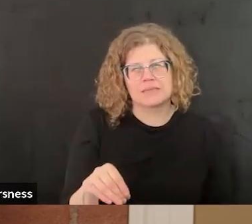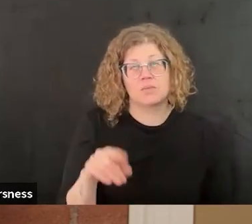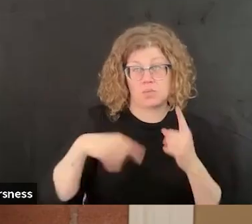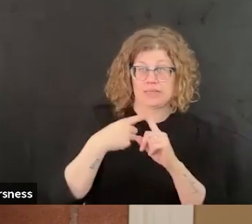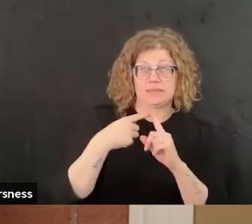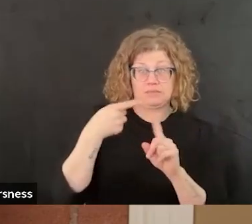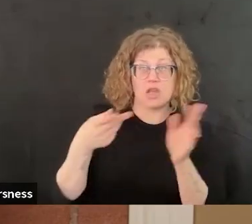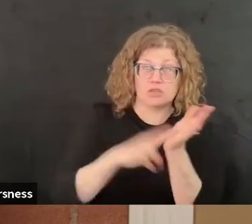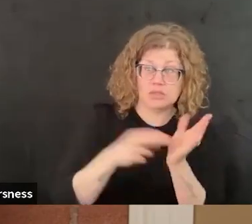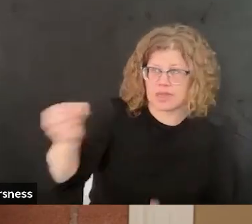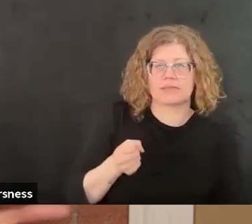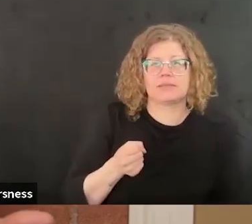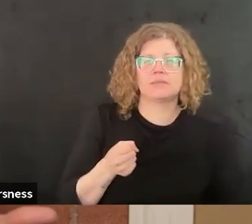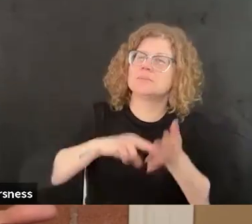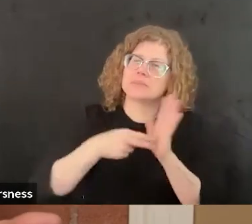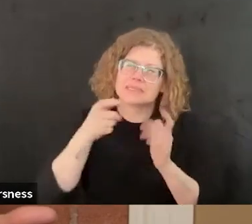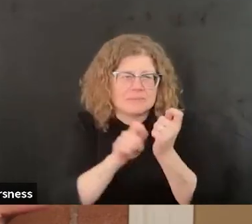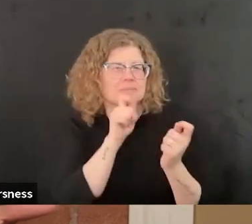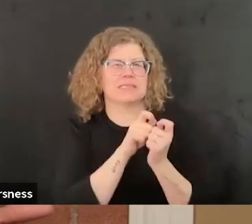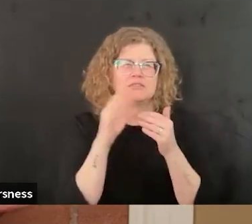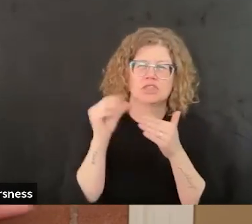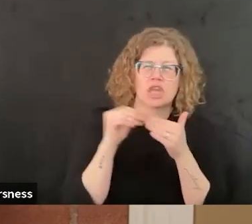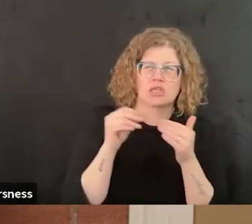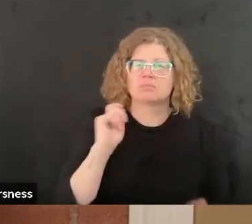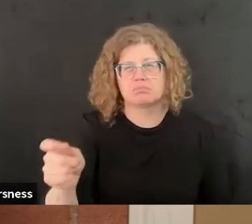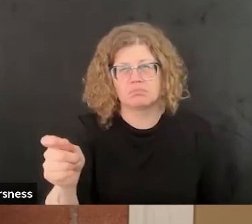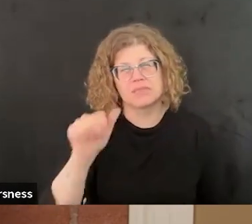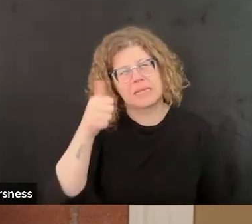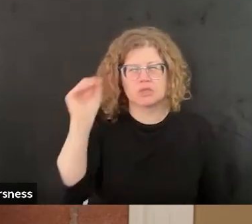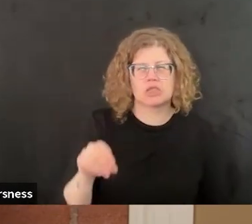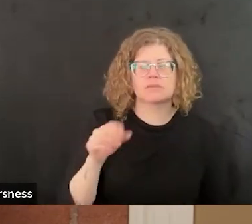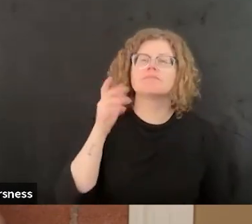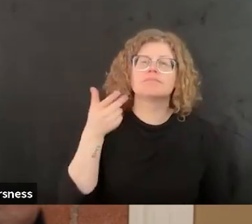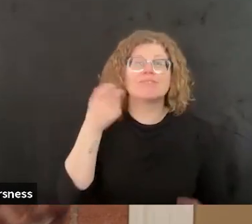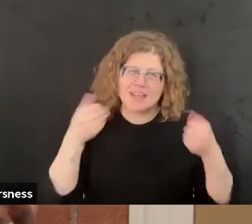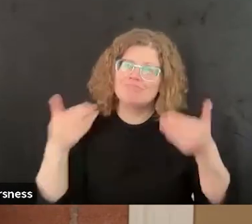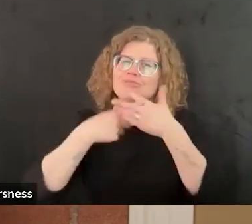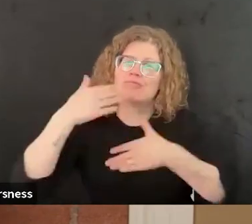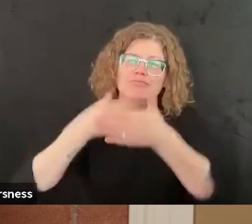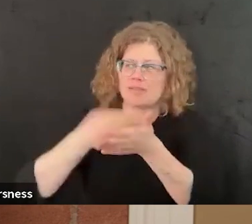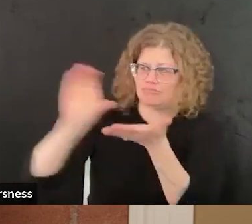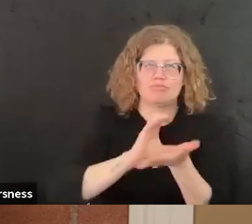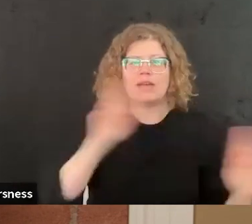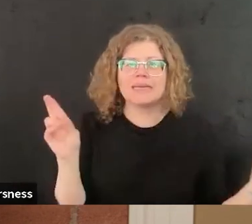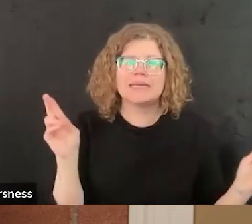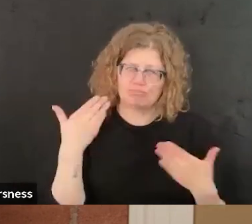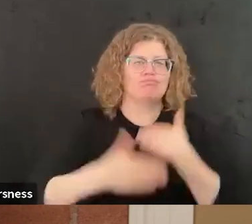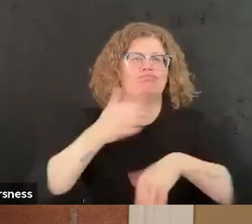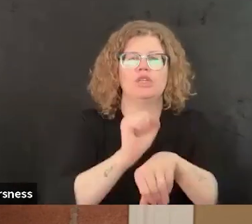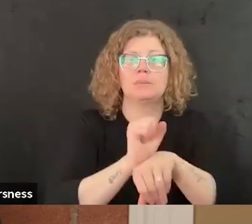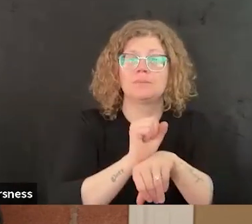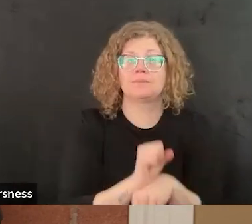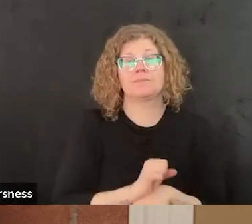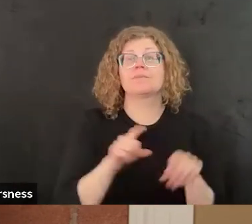upon contracting. So that would be a signing amount that's given to you as the artist so that you can begin your work on the project.